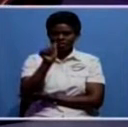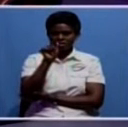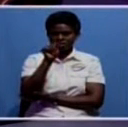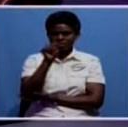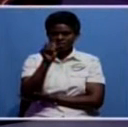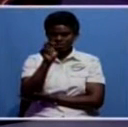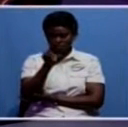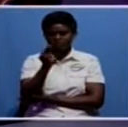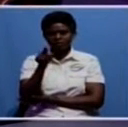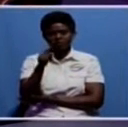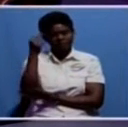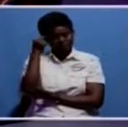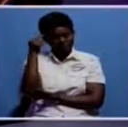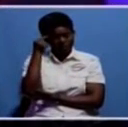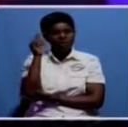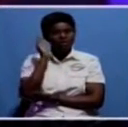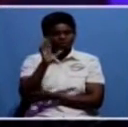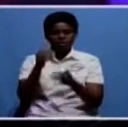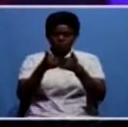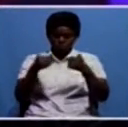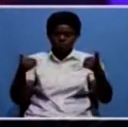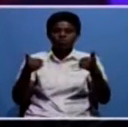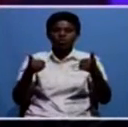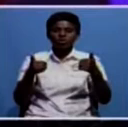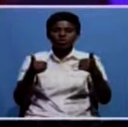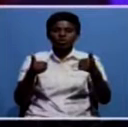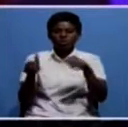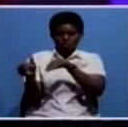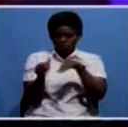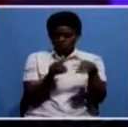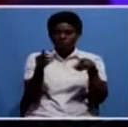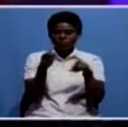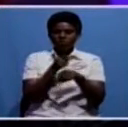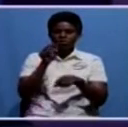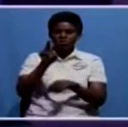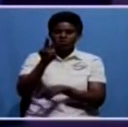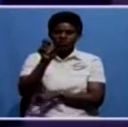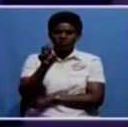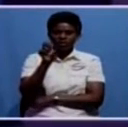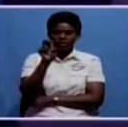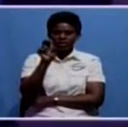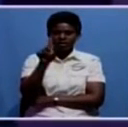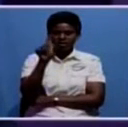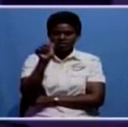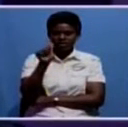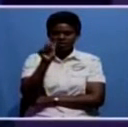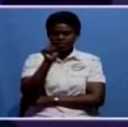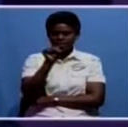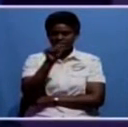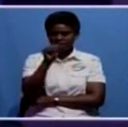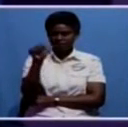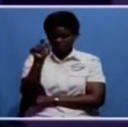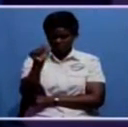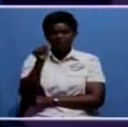that government would part company with Vedanta as invest in KCM. Now, Vedanta has taken government to court, and they're disputing